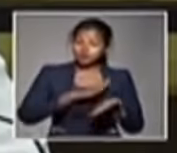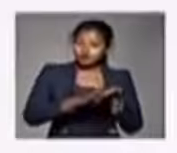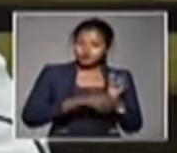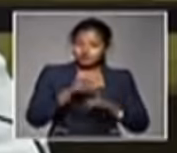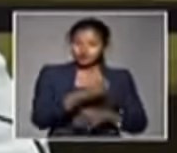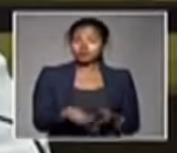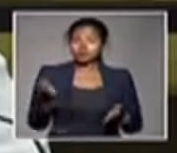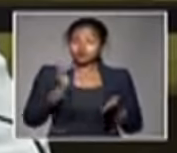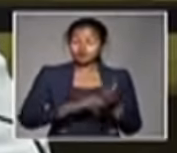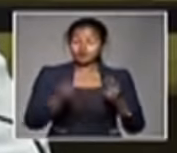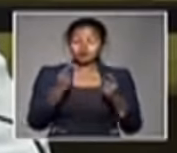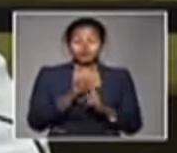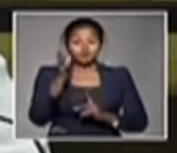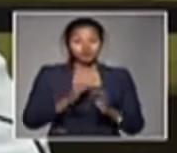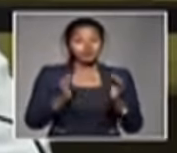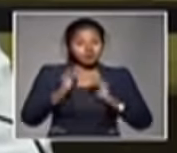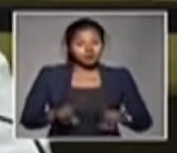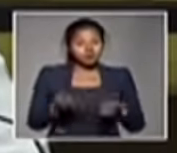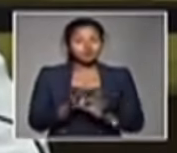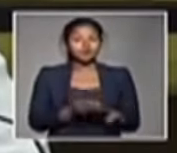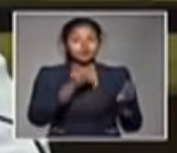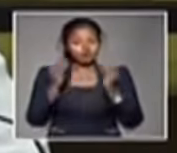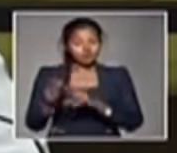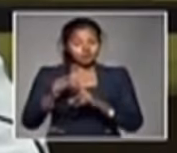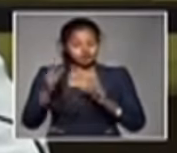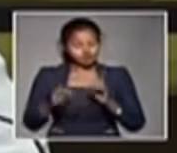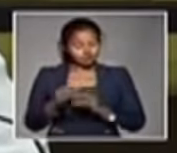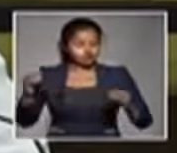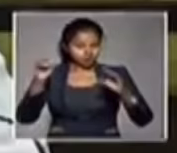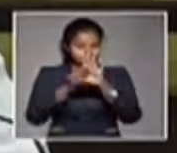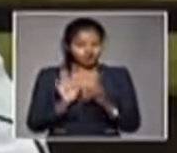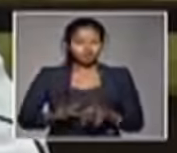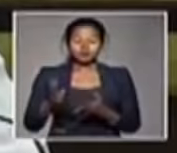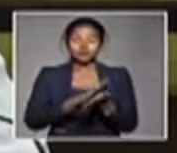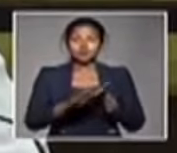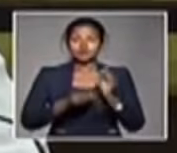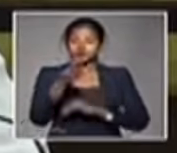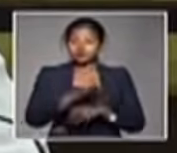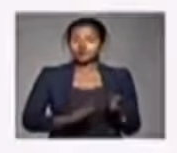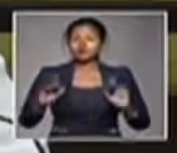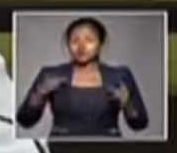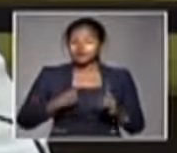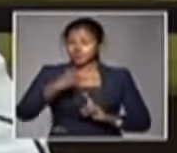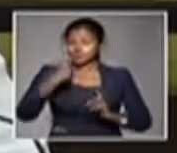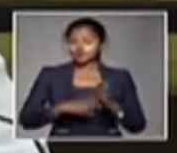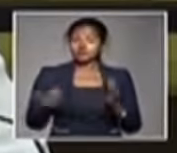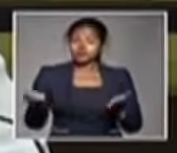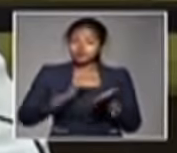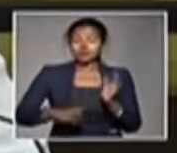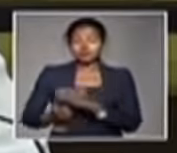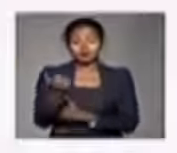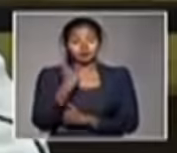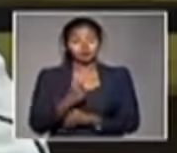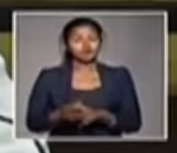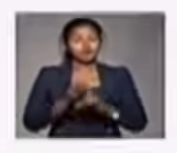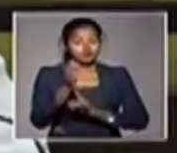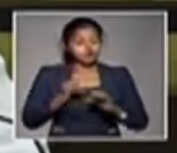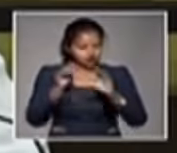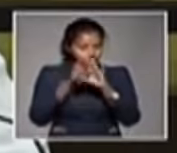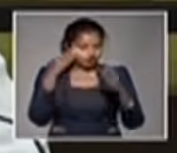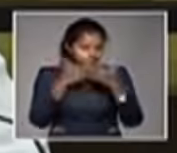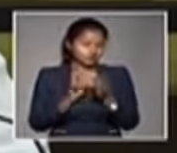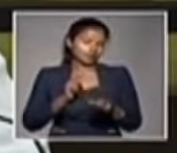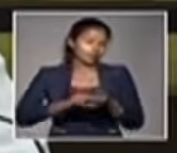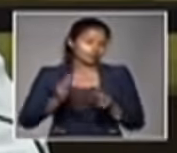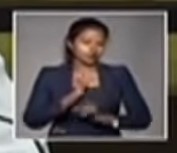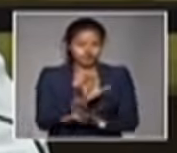the powers of the president, to be present in parliament to support a decision that would increase and further strengthen the powers of his successor. That is